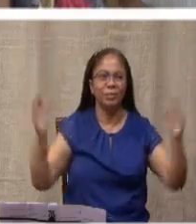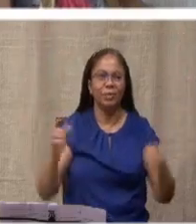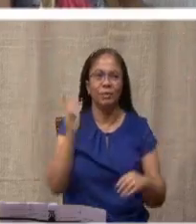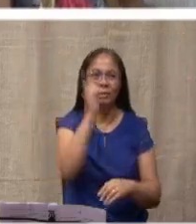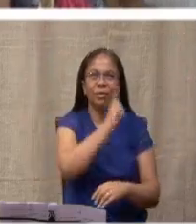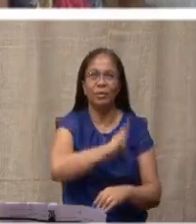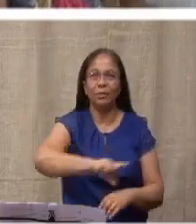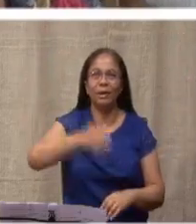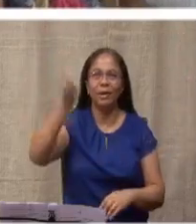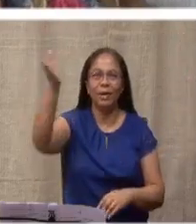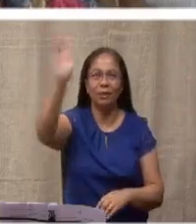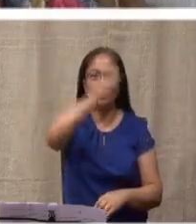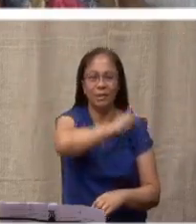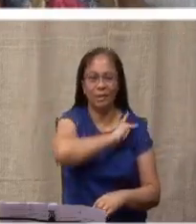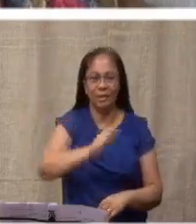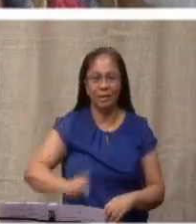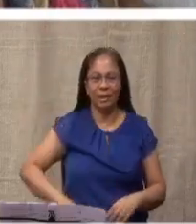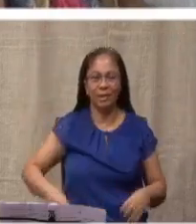glory